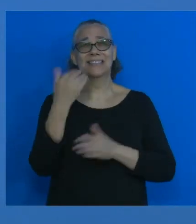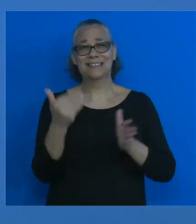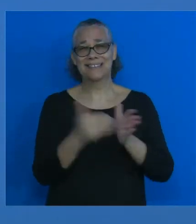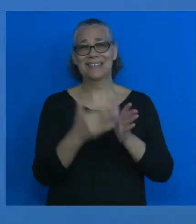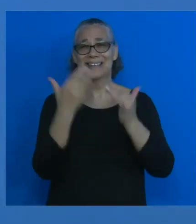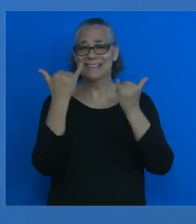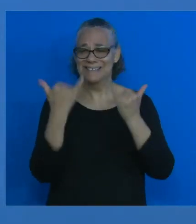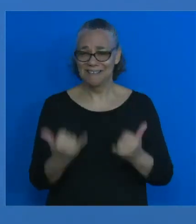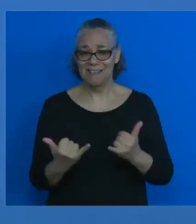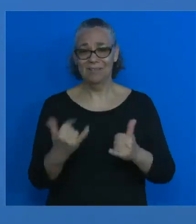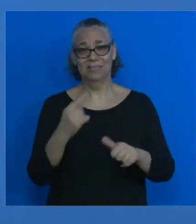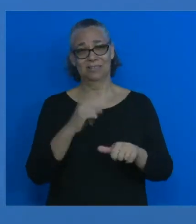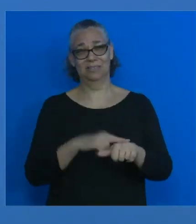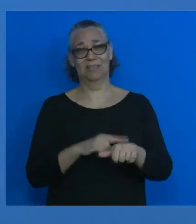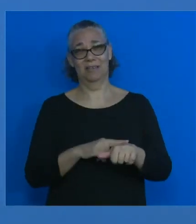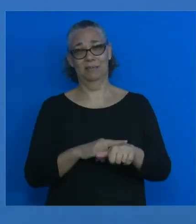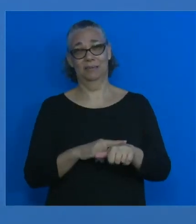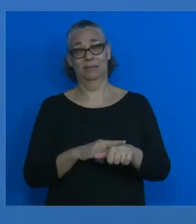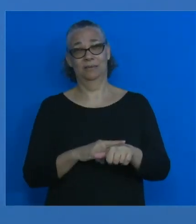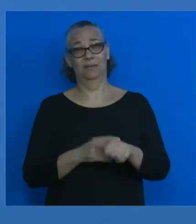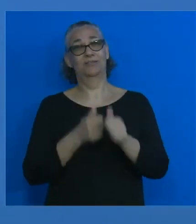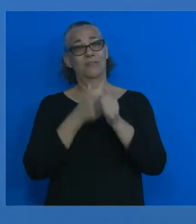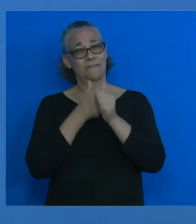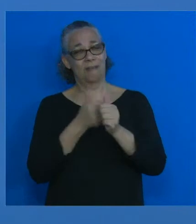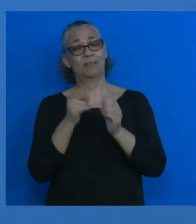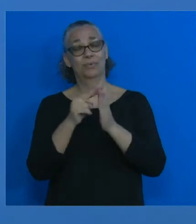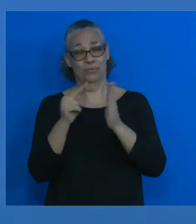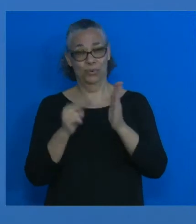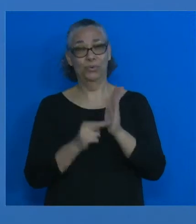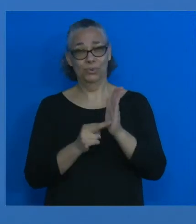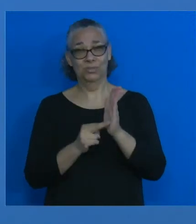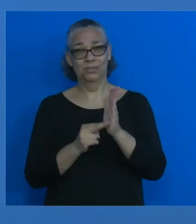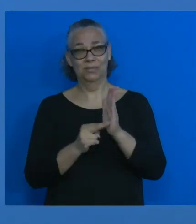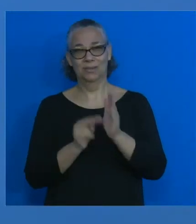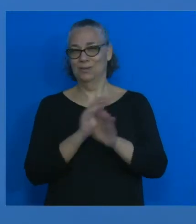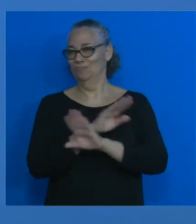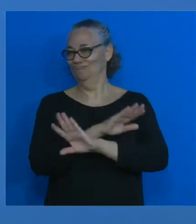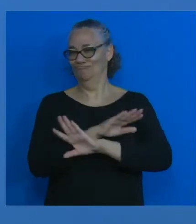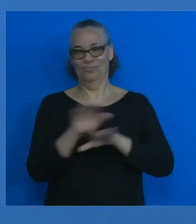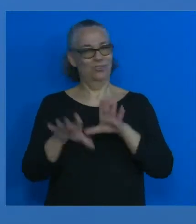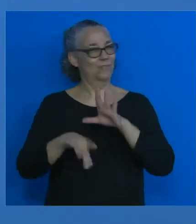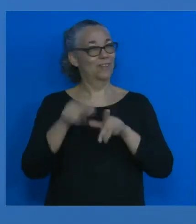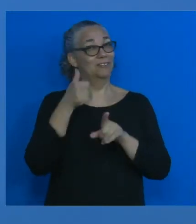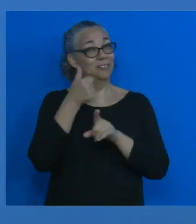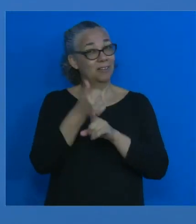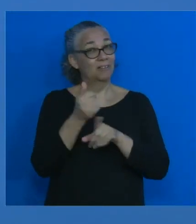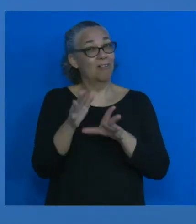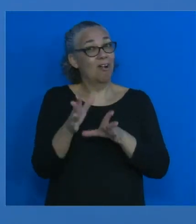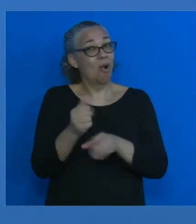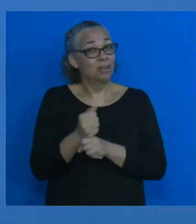is the time to follow the rules. Do not find yourself caught.